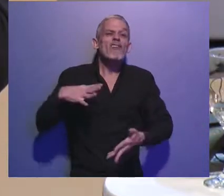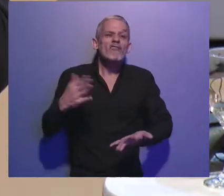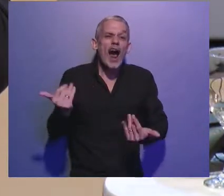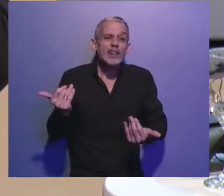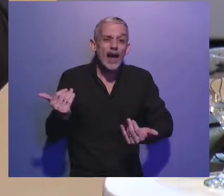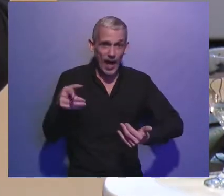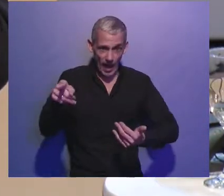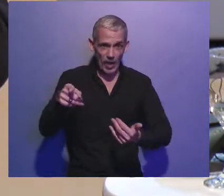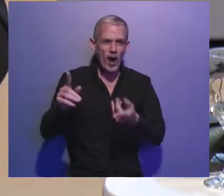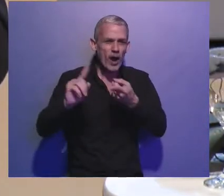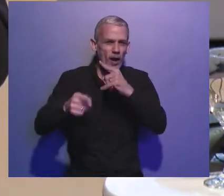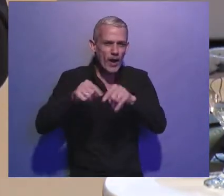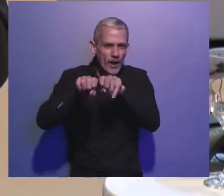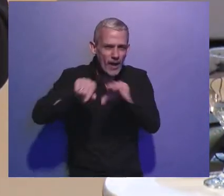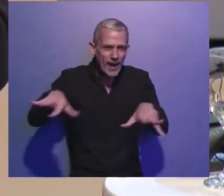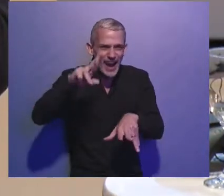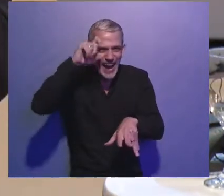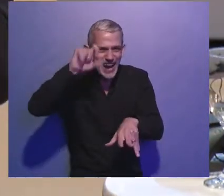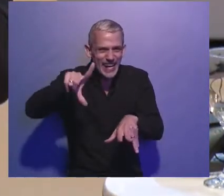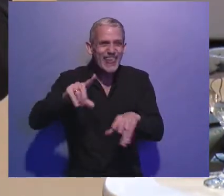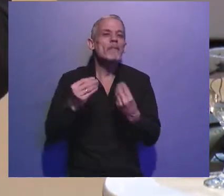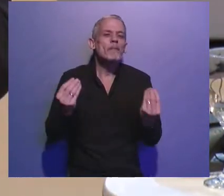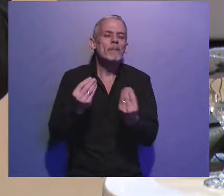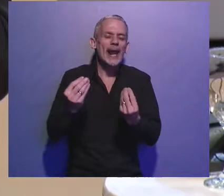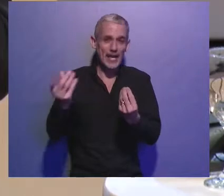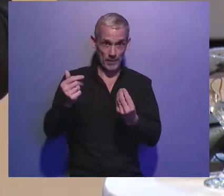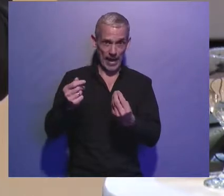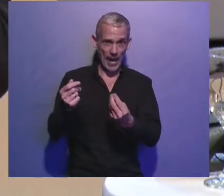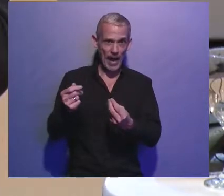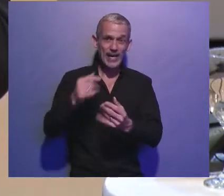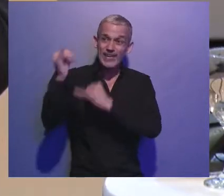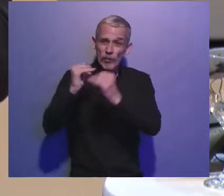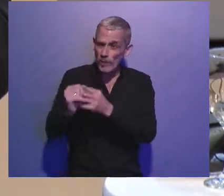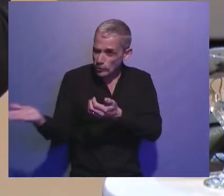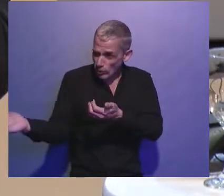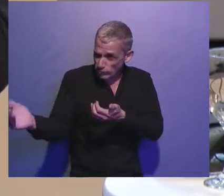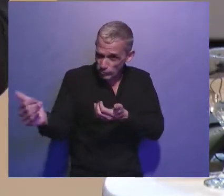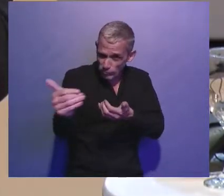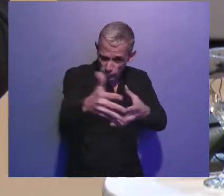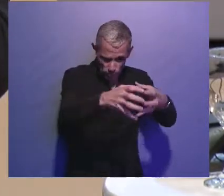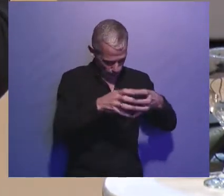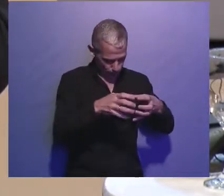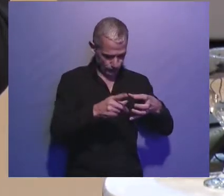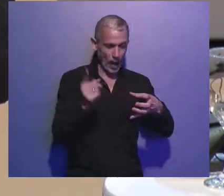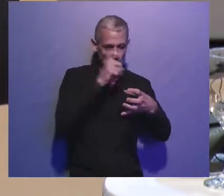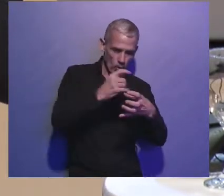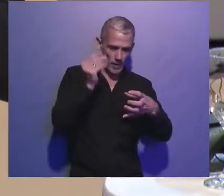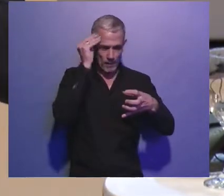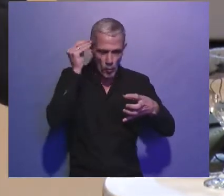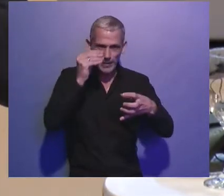network to collect the data and whatever they wish to be changed by the